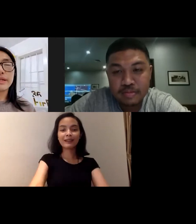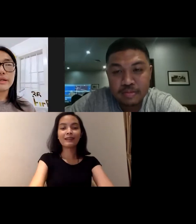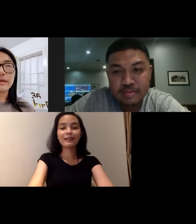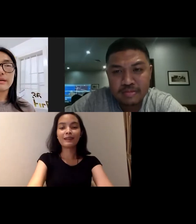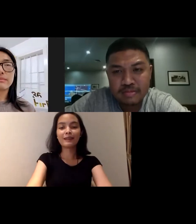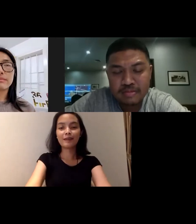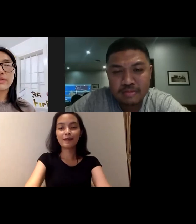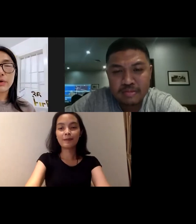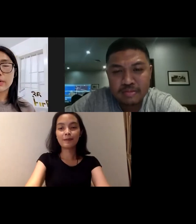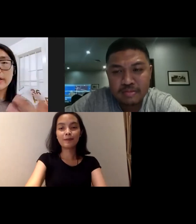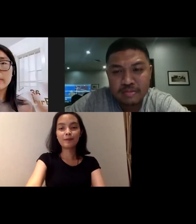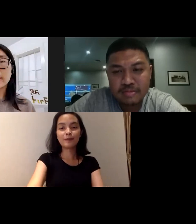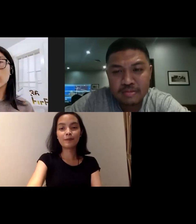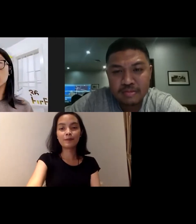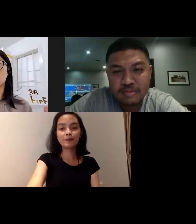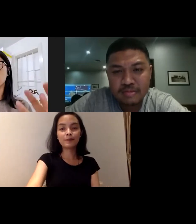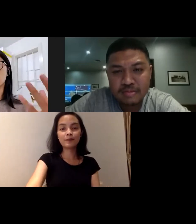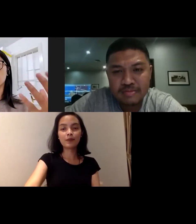the